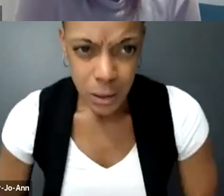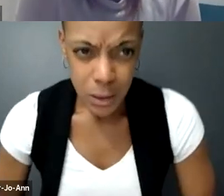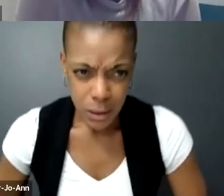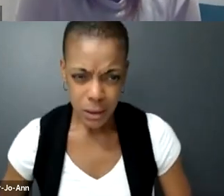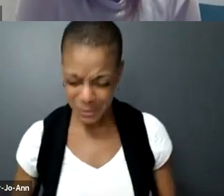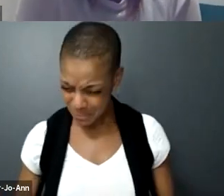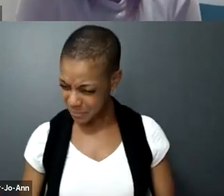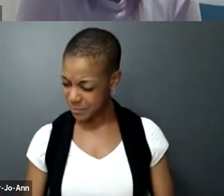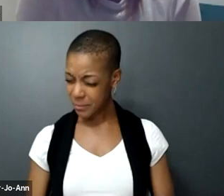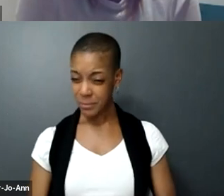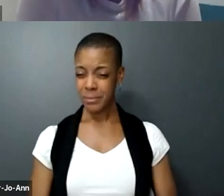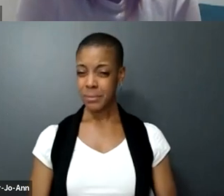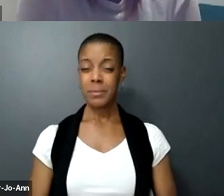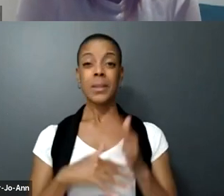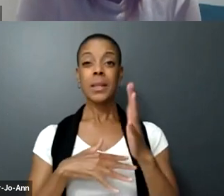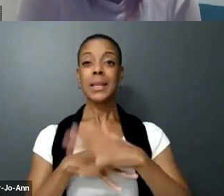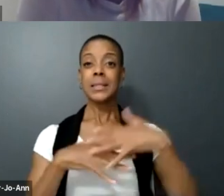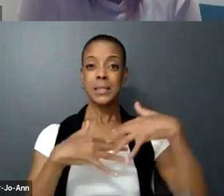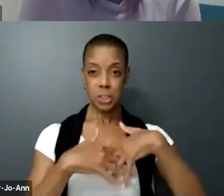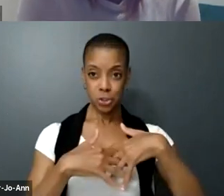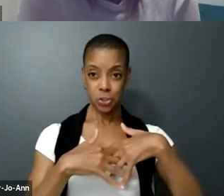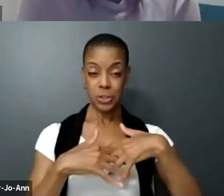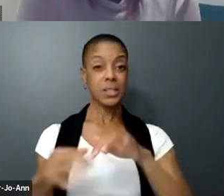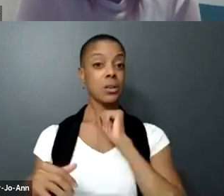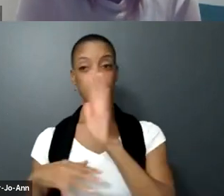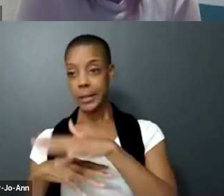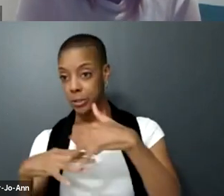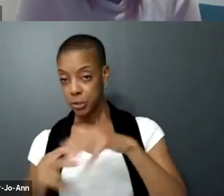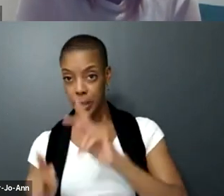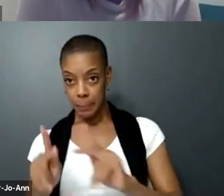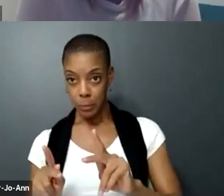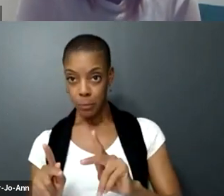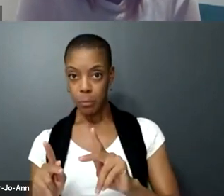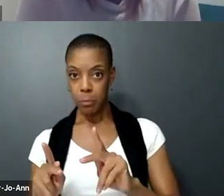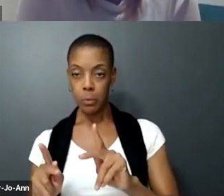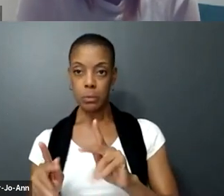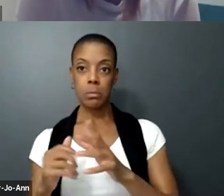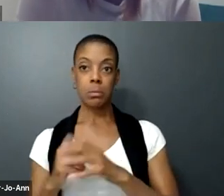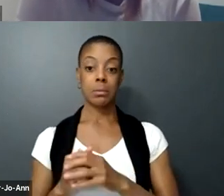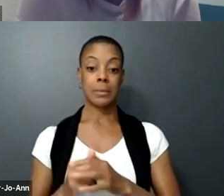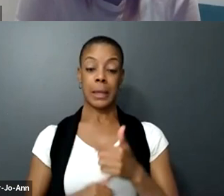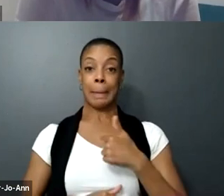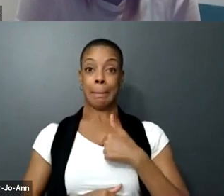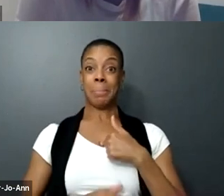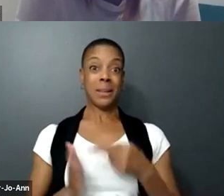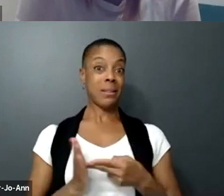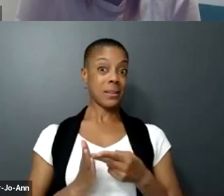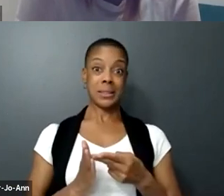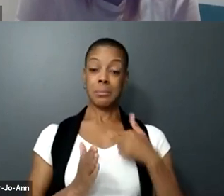for Indigenous and non-Indigenous people to face. I can say that, you know, I grappled with that too,